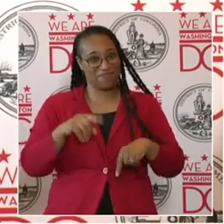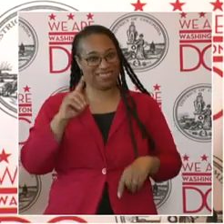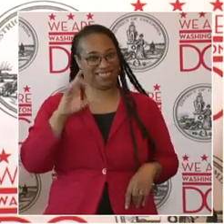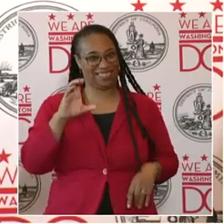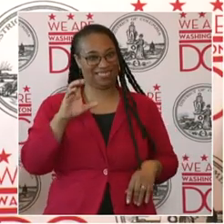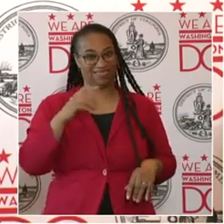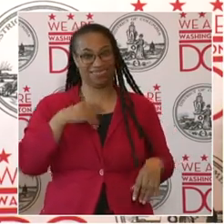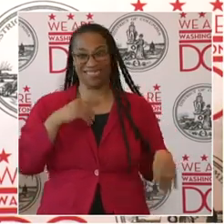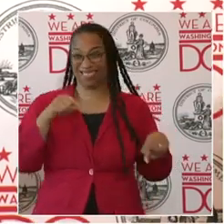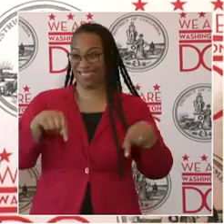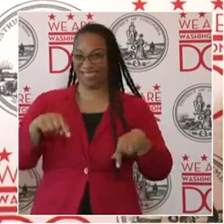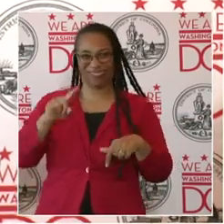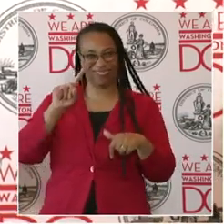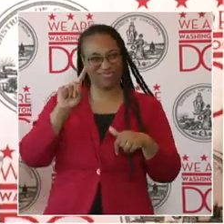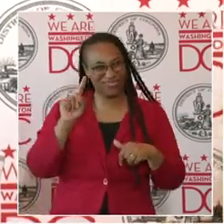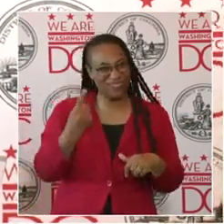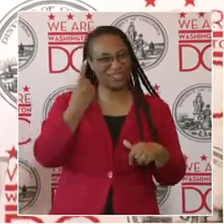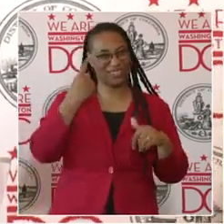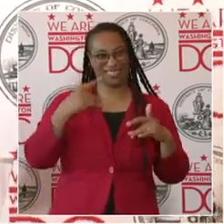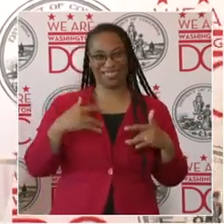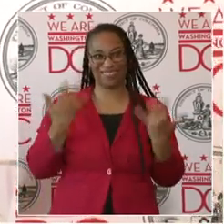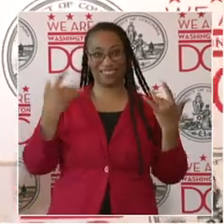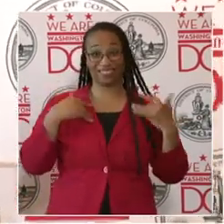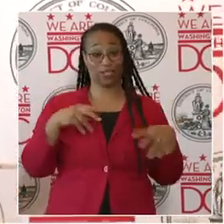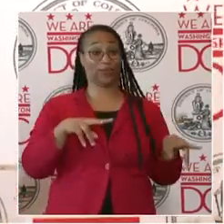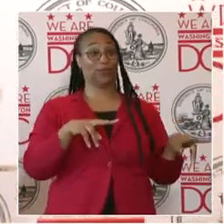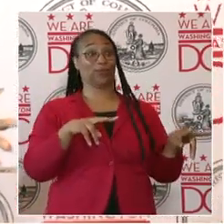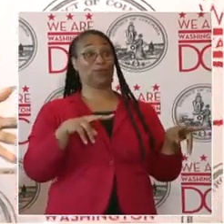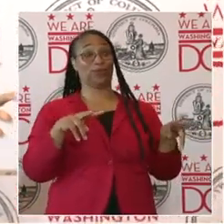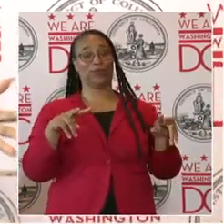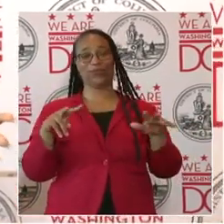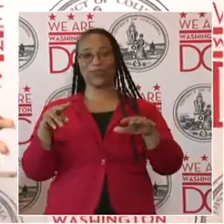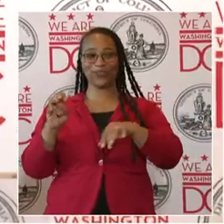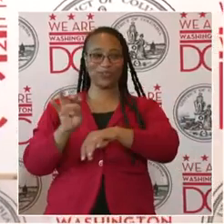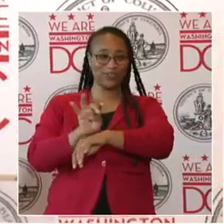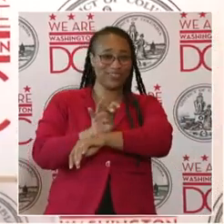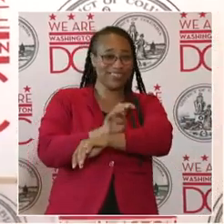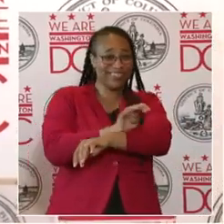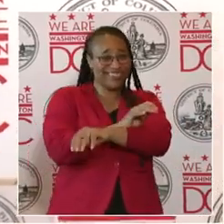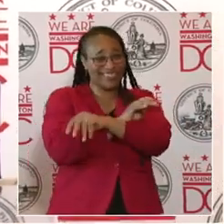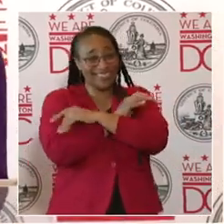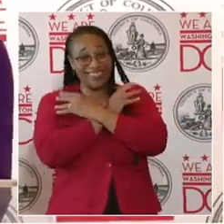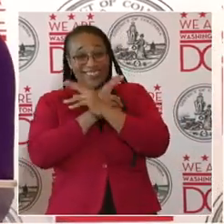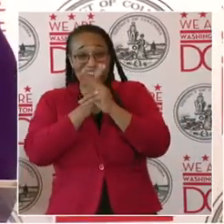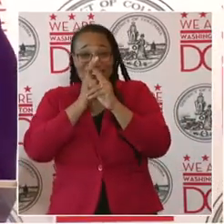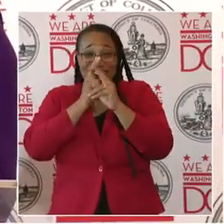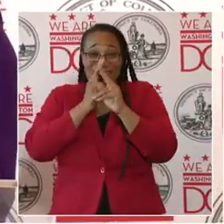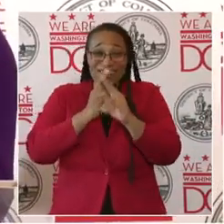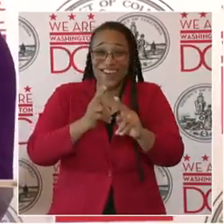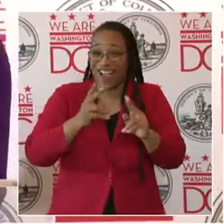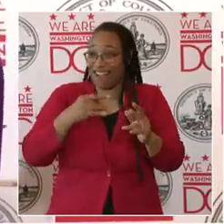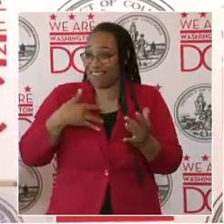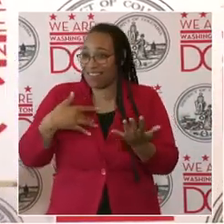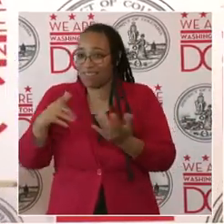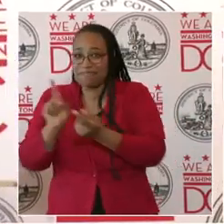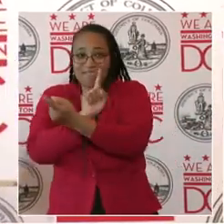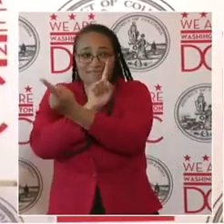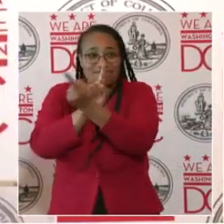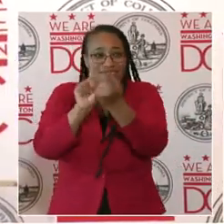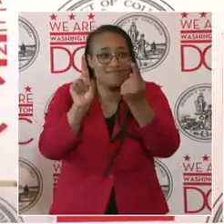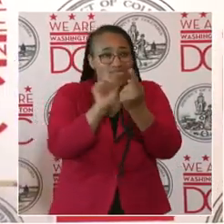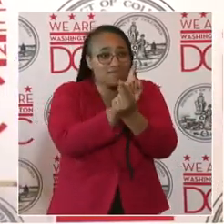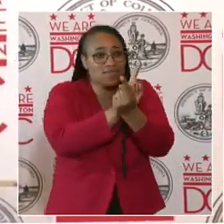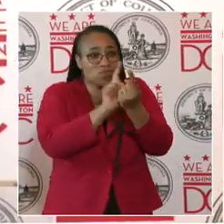events I ever attended, and it is truly an honor to be honored here among these amazing women